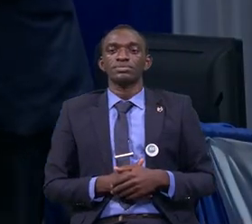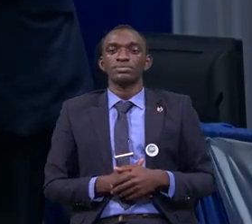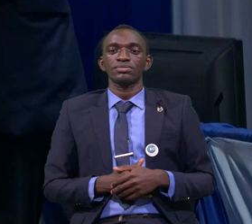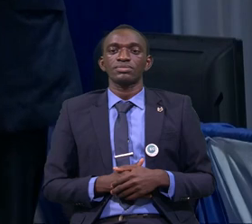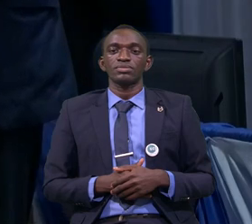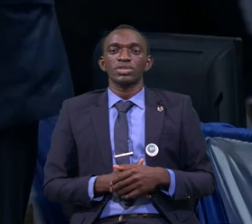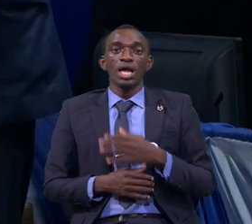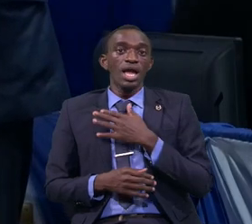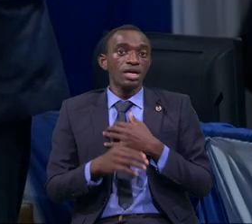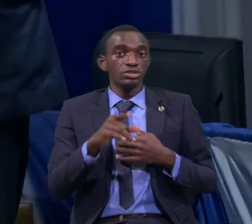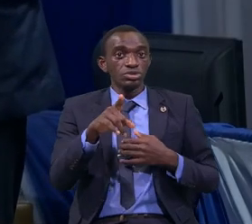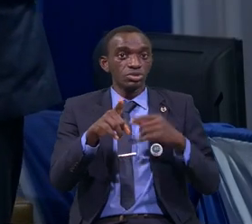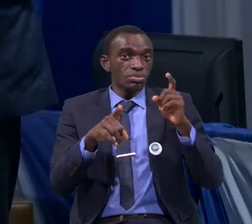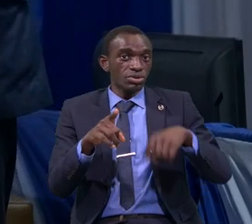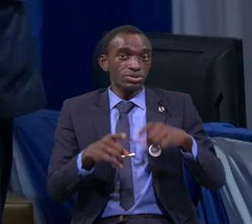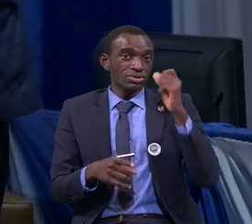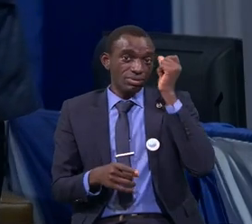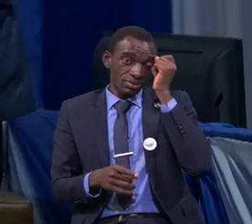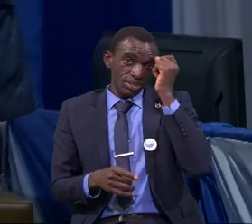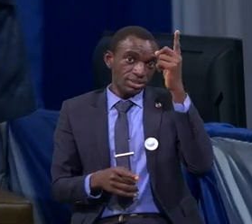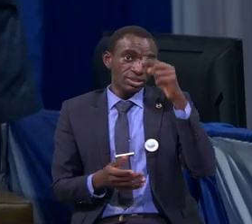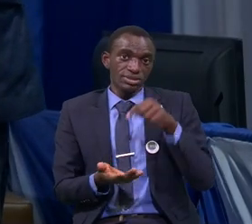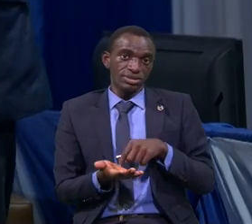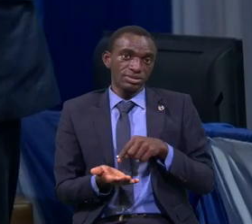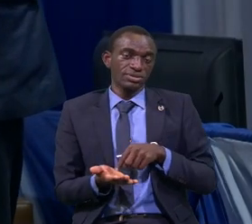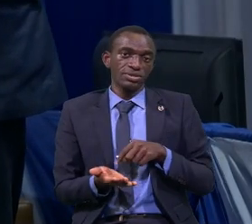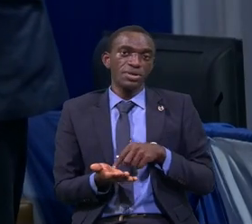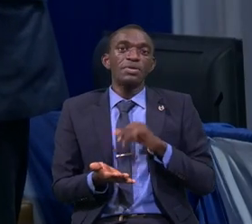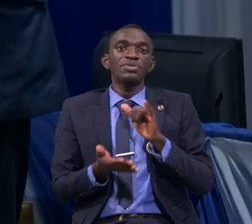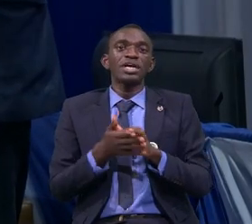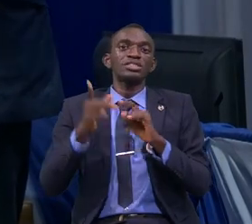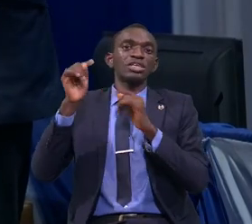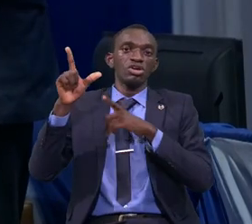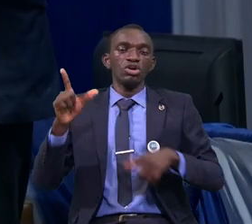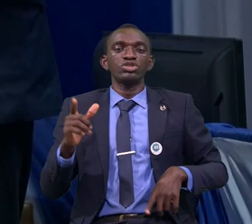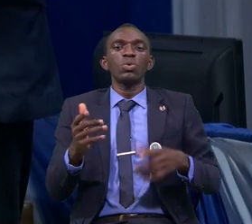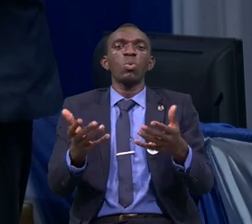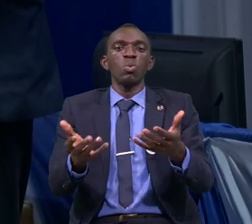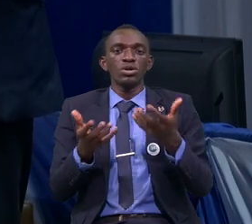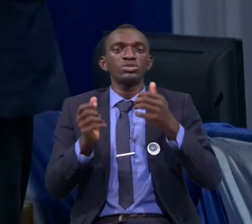And you must understand that the Lord wants to bless you.